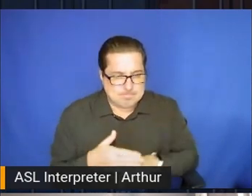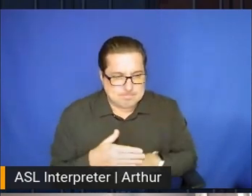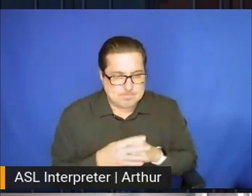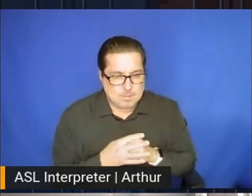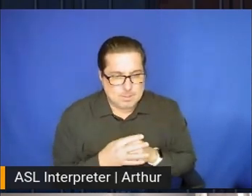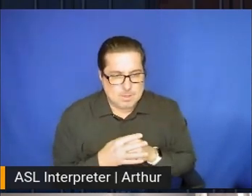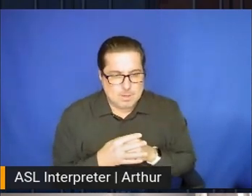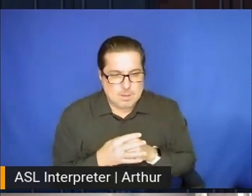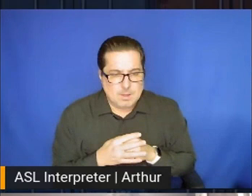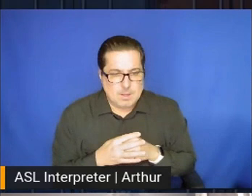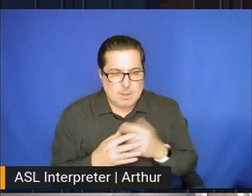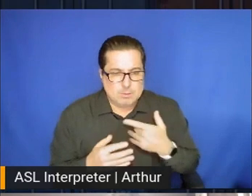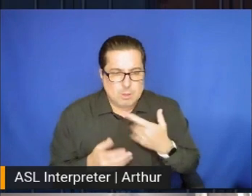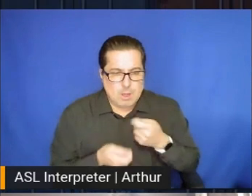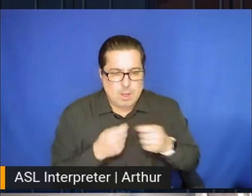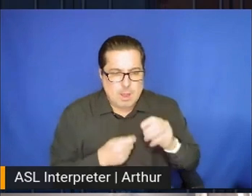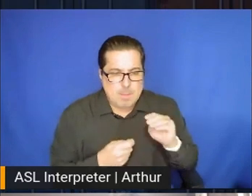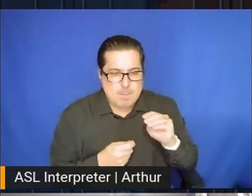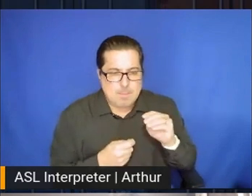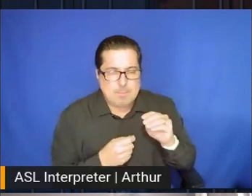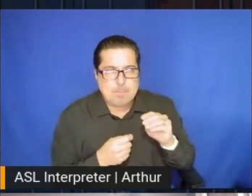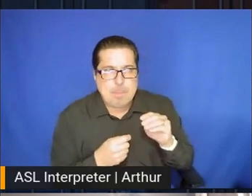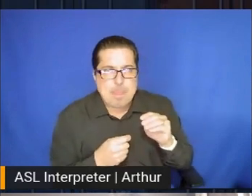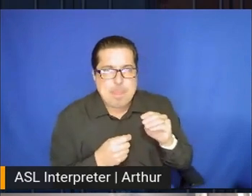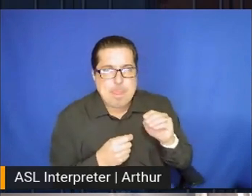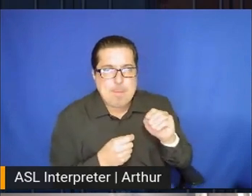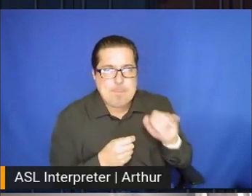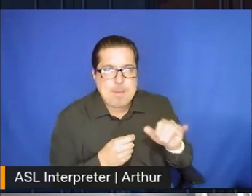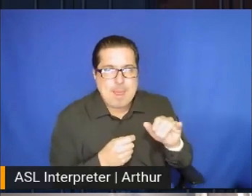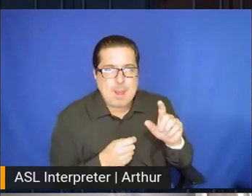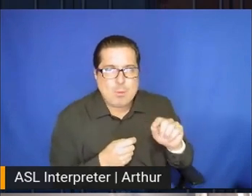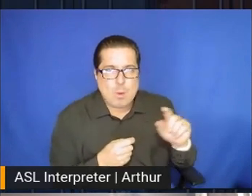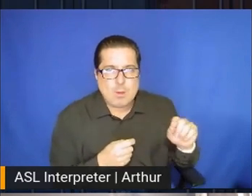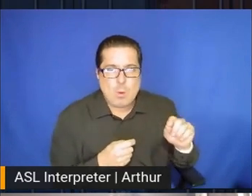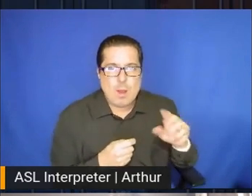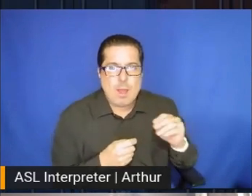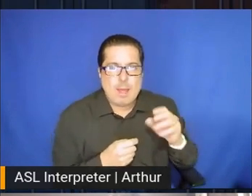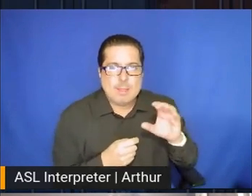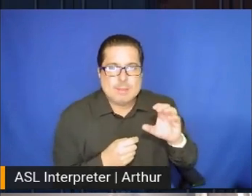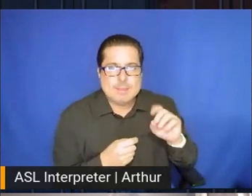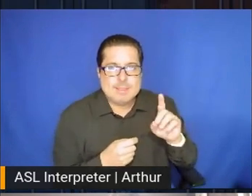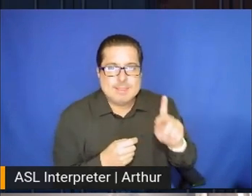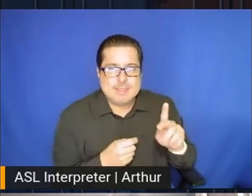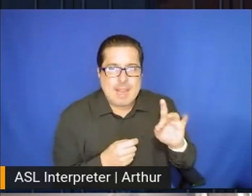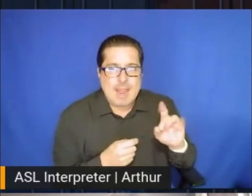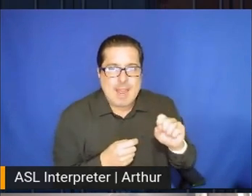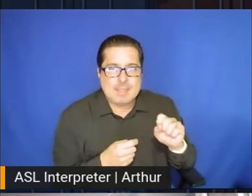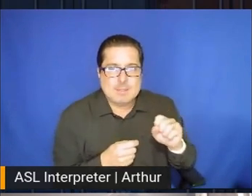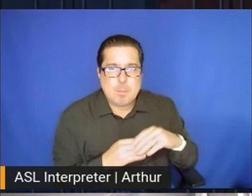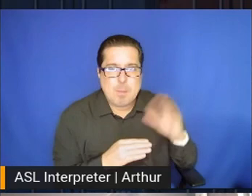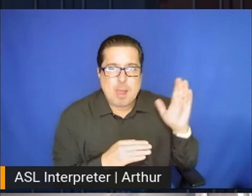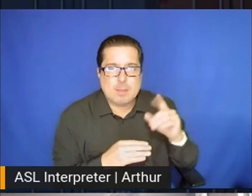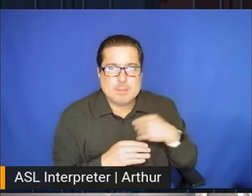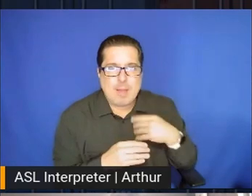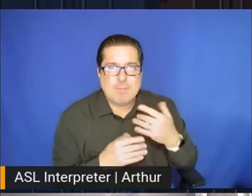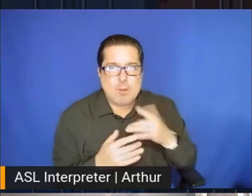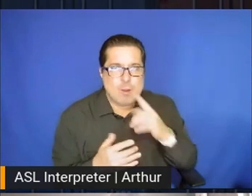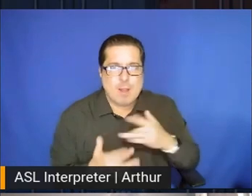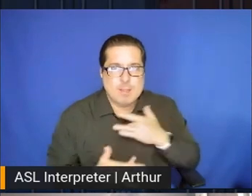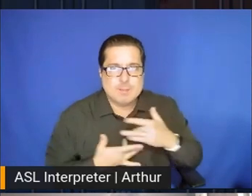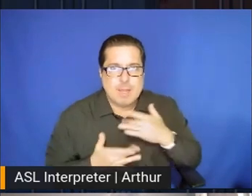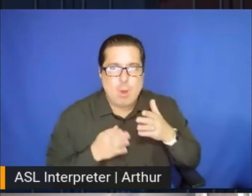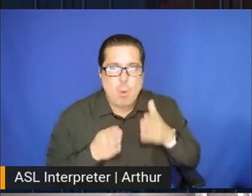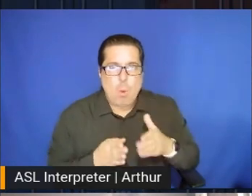May 2020. And then right after that, we had cdk8s Plus, which is a very exciting way